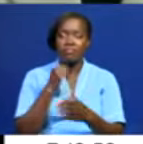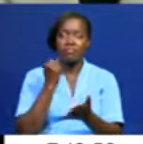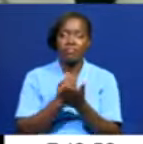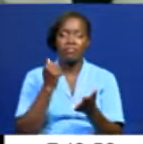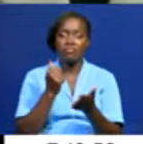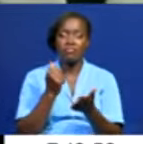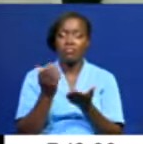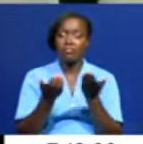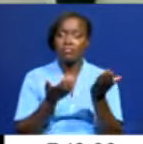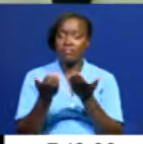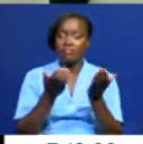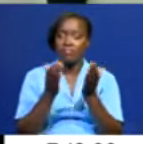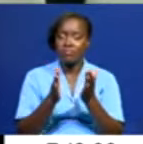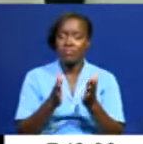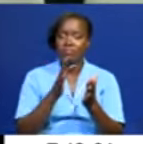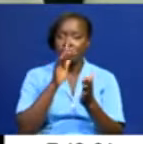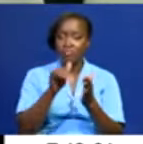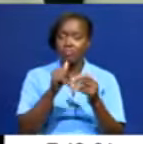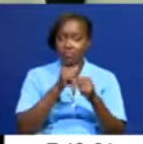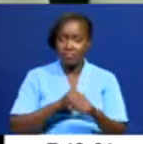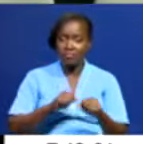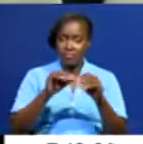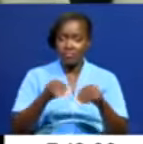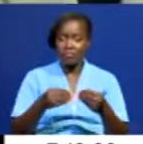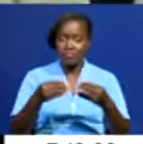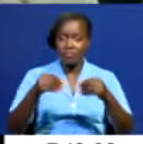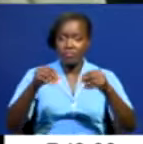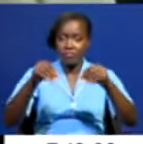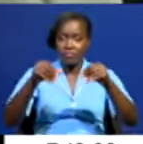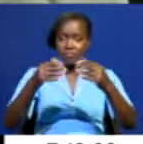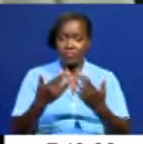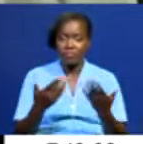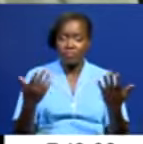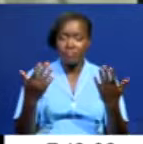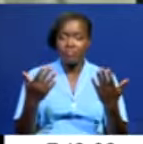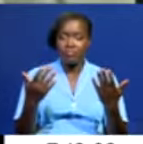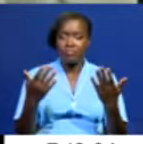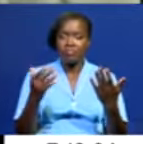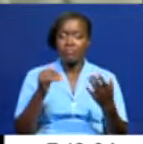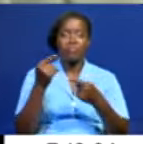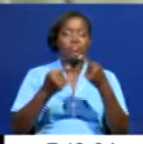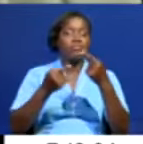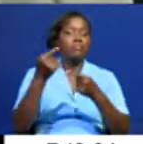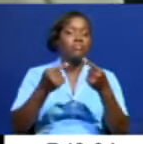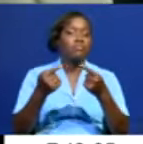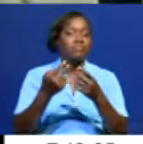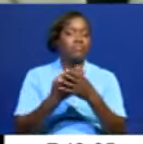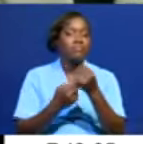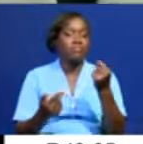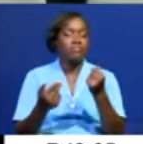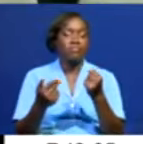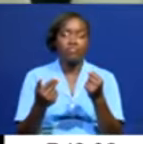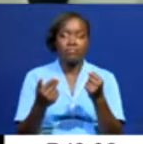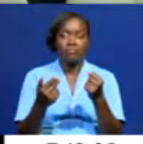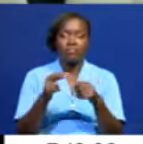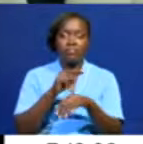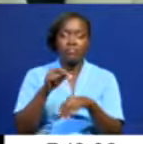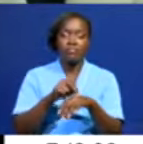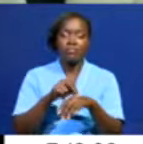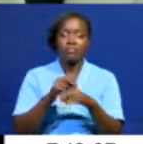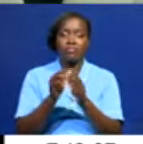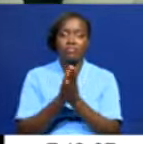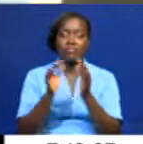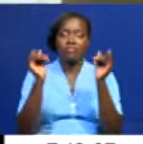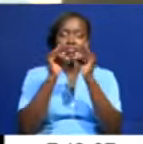these entrepreneurs so that they will be able to produce quality goods that will be able to compete both in the national market